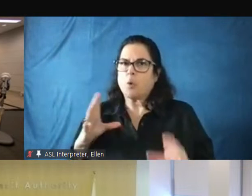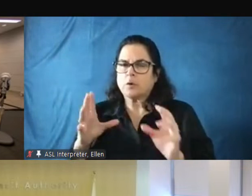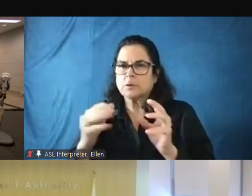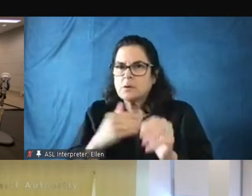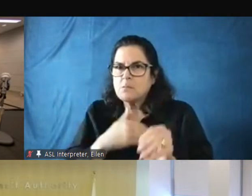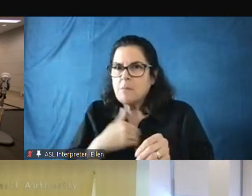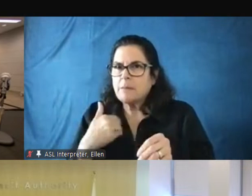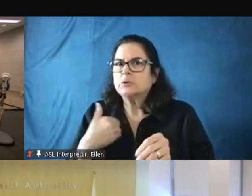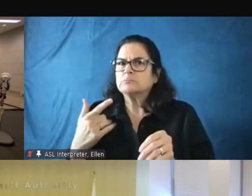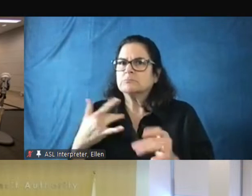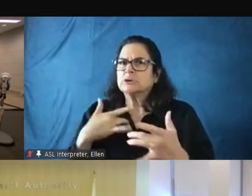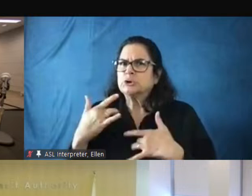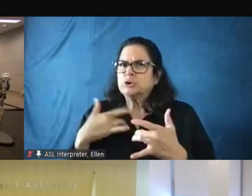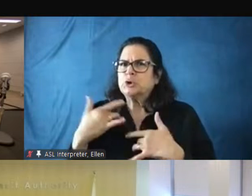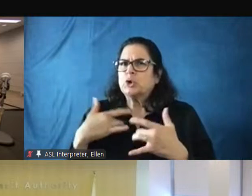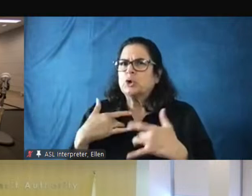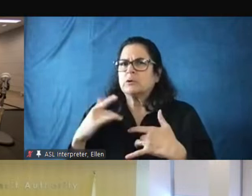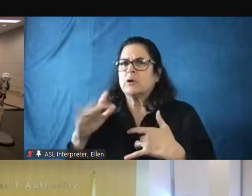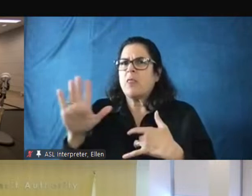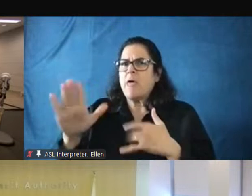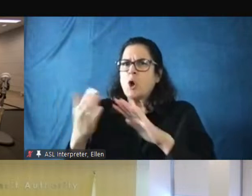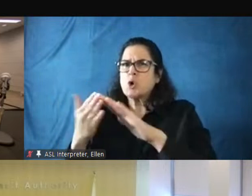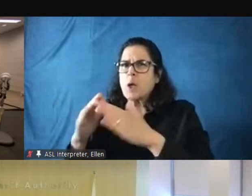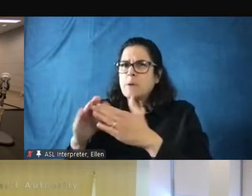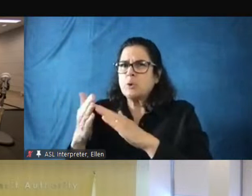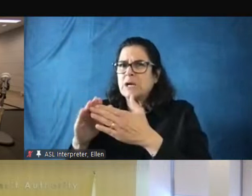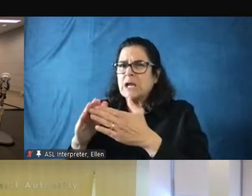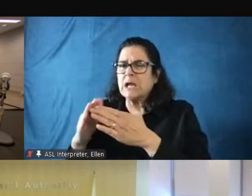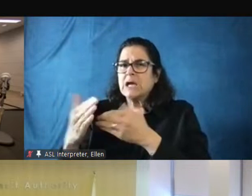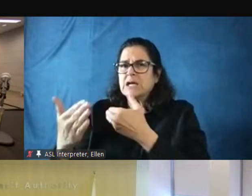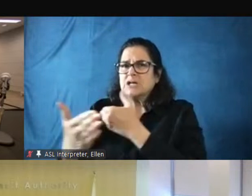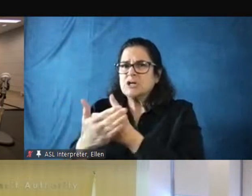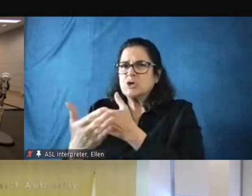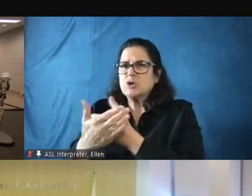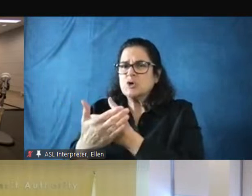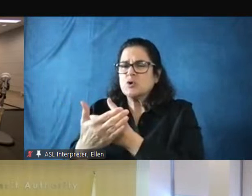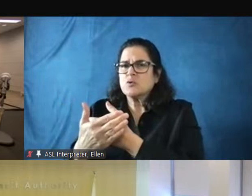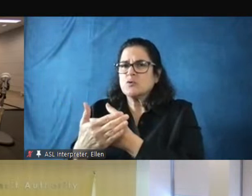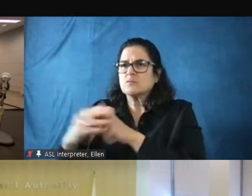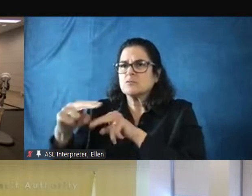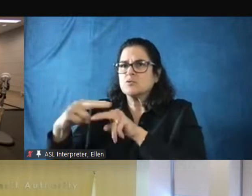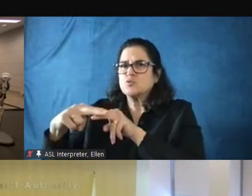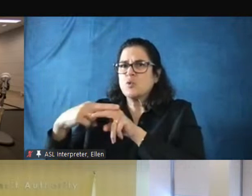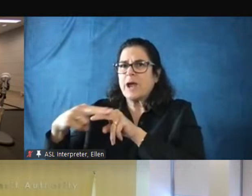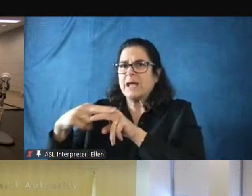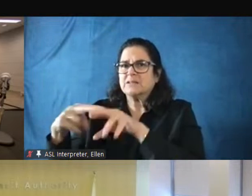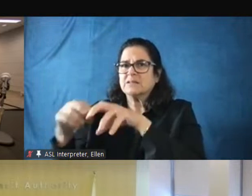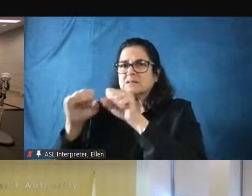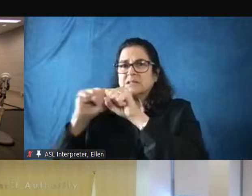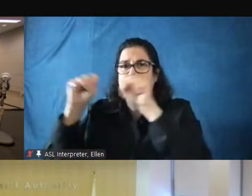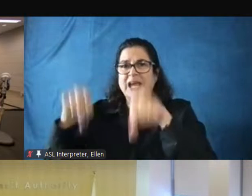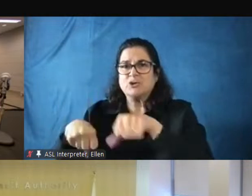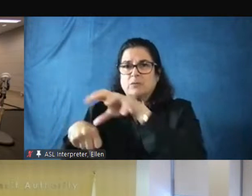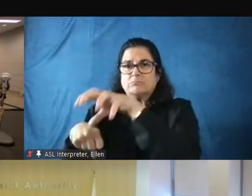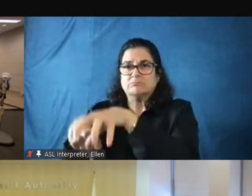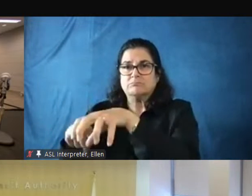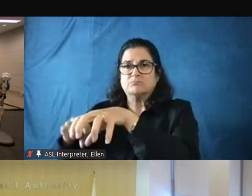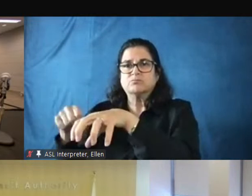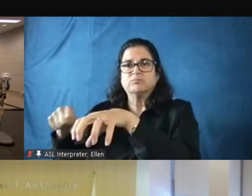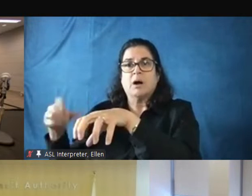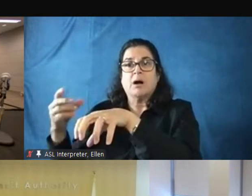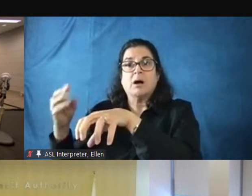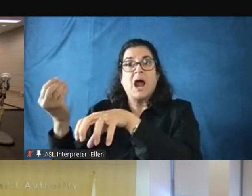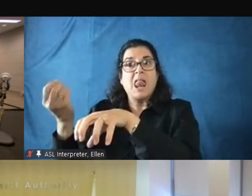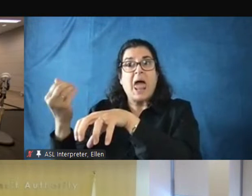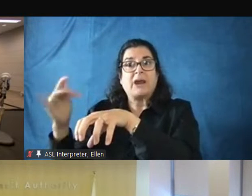land in their communities adjacent to many times next to a train station, which in another city would be unthinkable to have